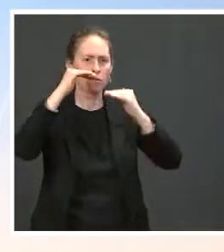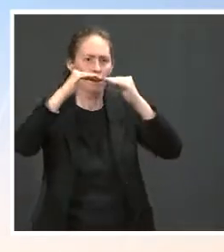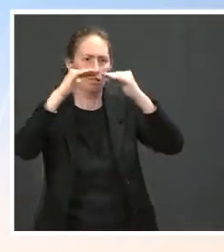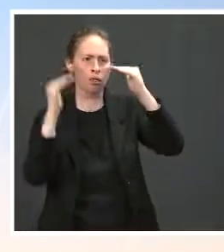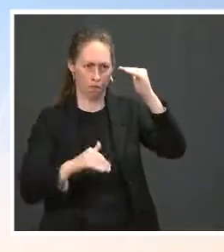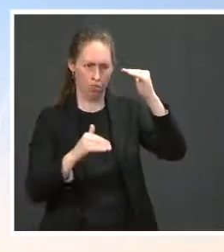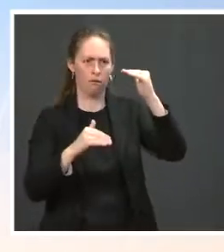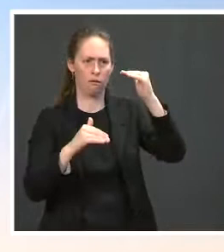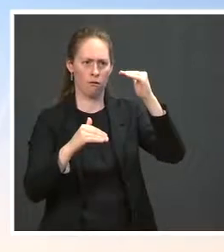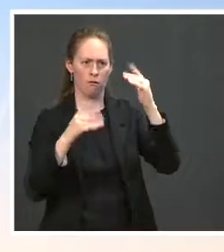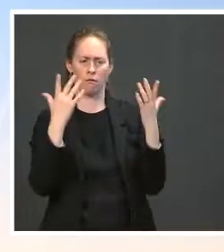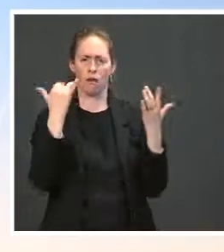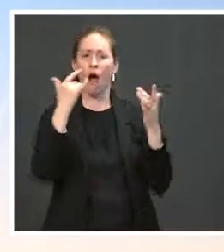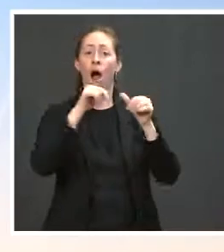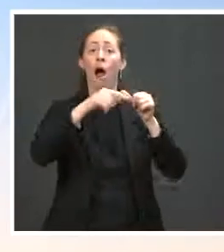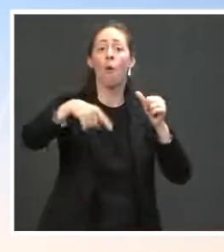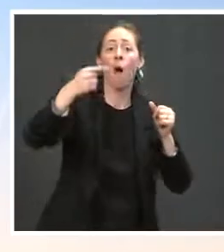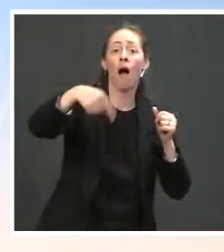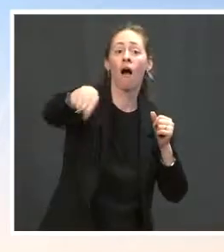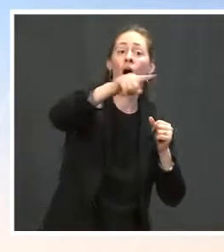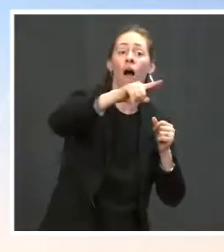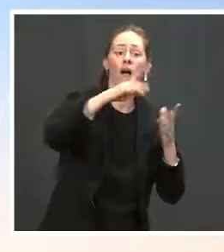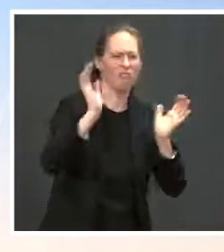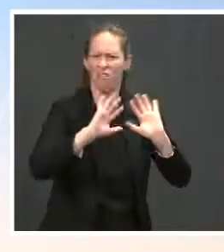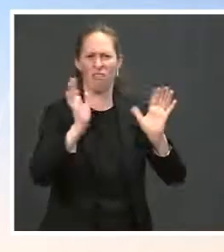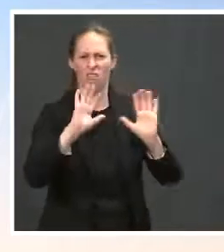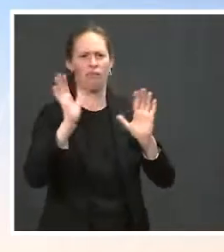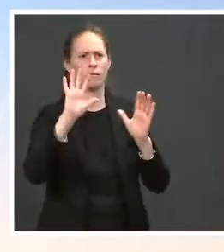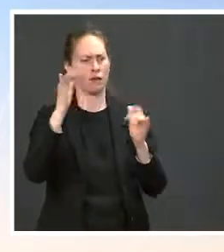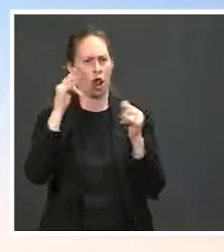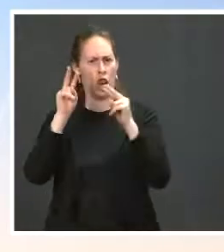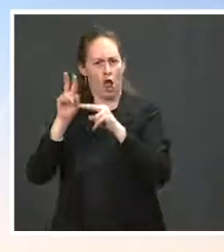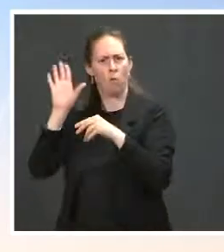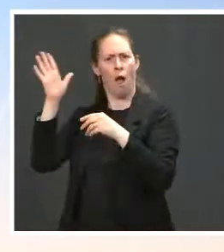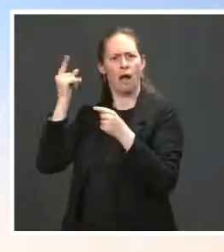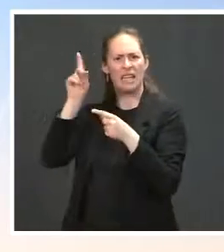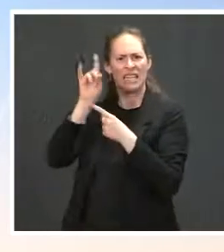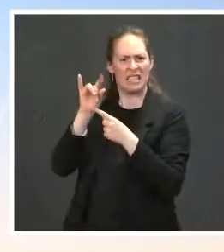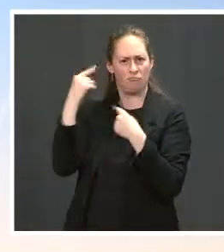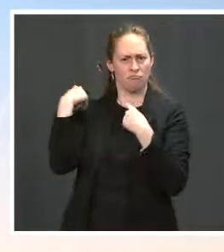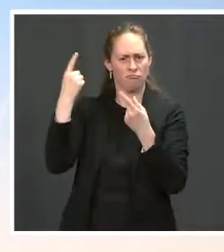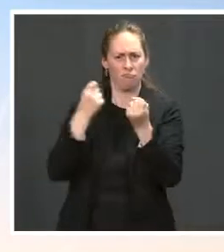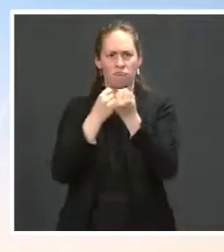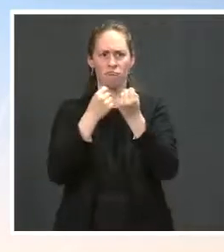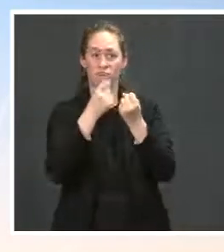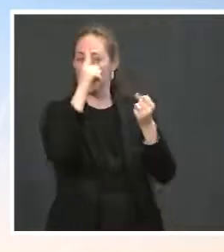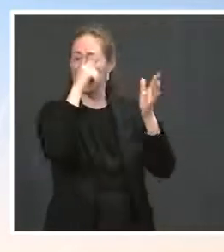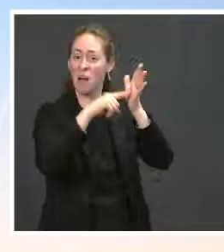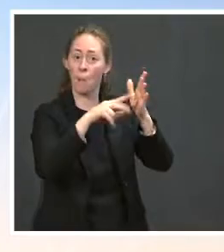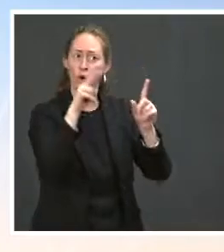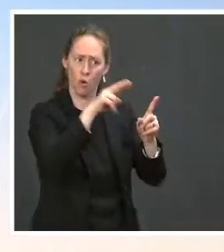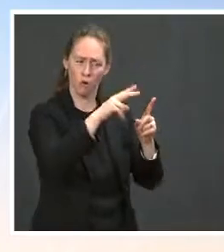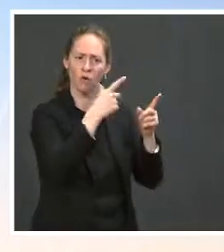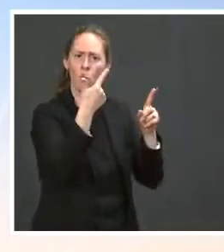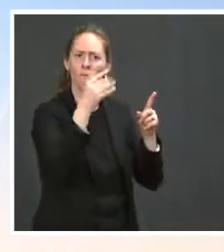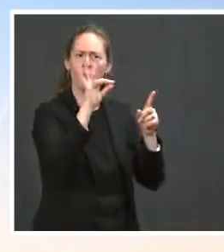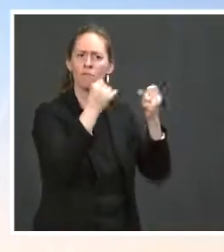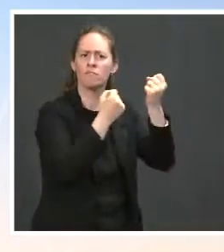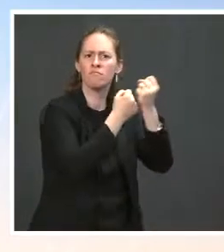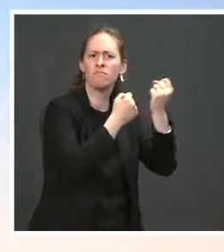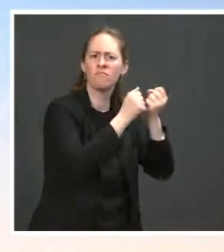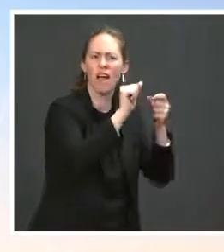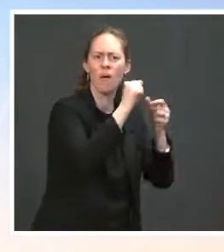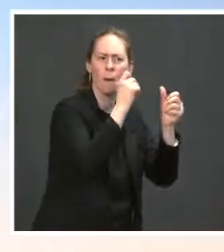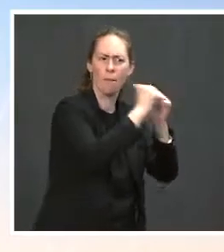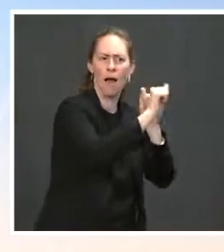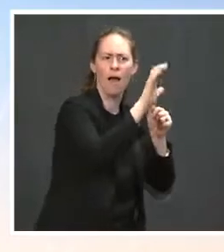what anyone should look to is his advocacy for passing the George Floyd Justice and Policing Act, for nominating leaders to the